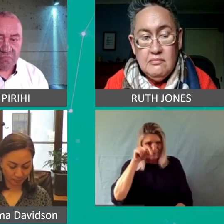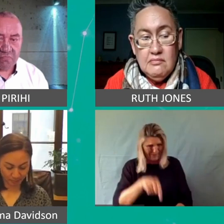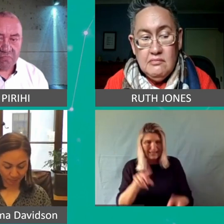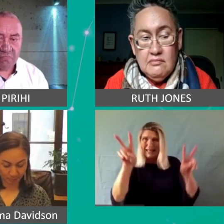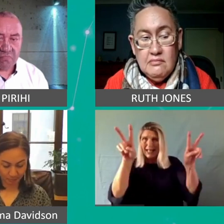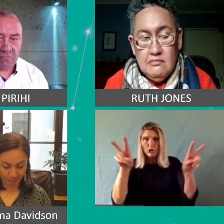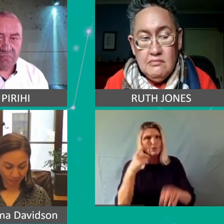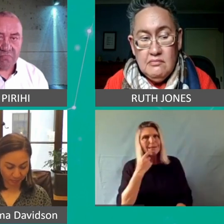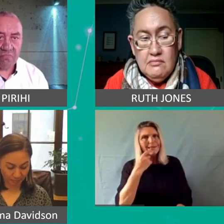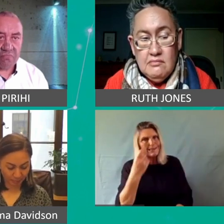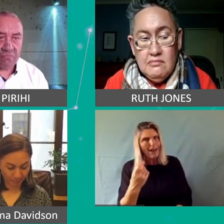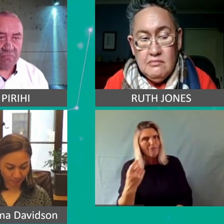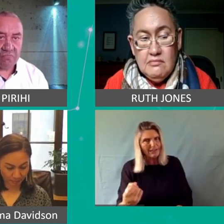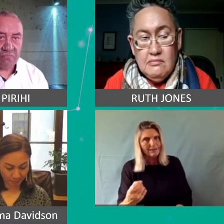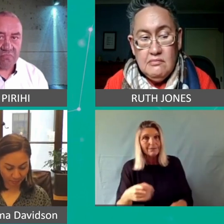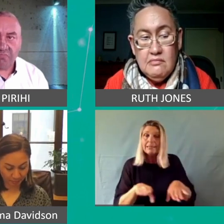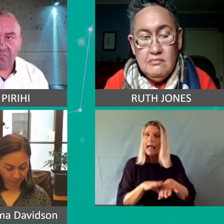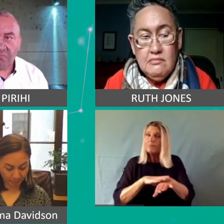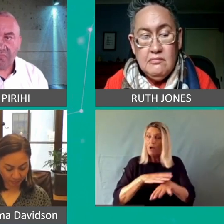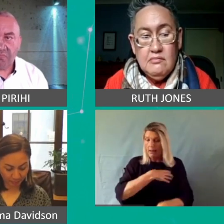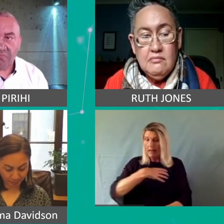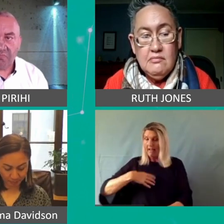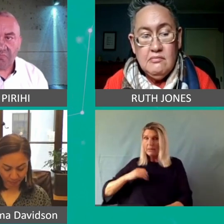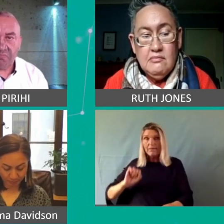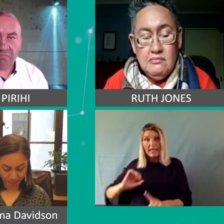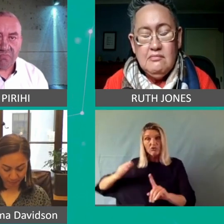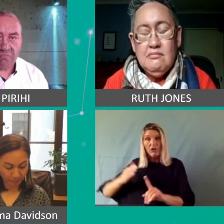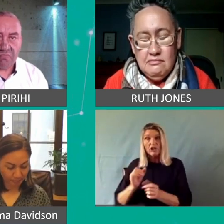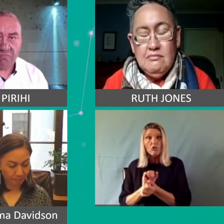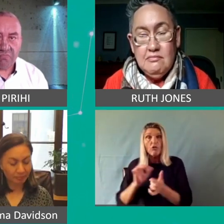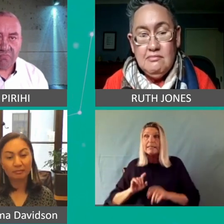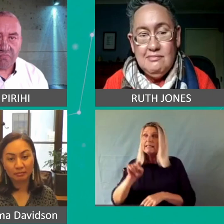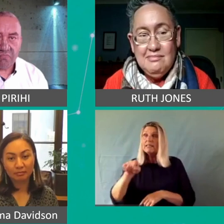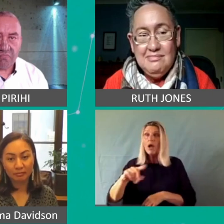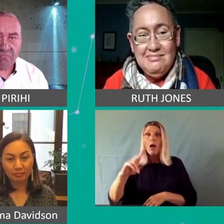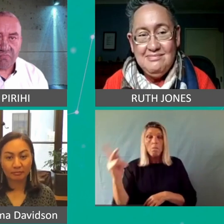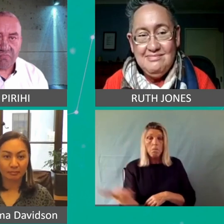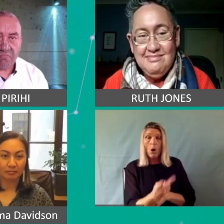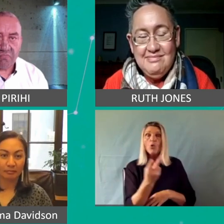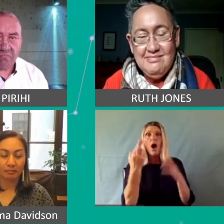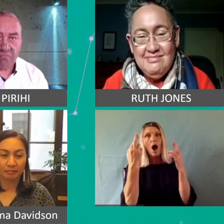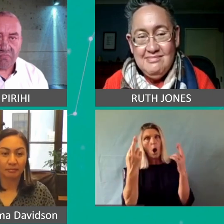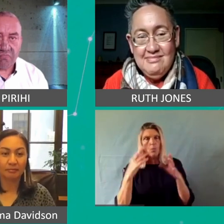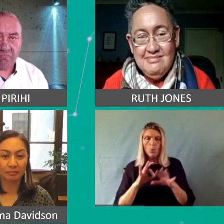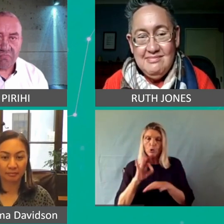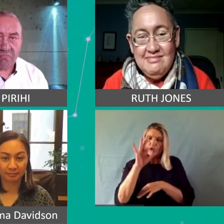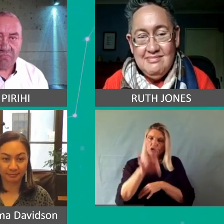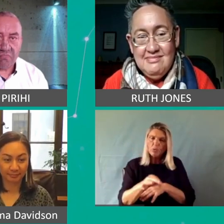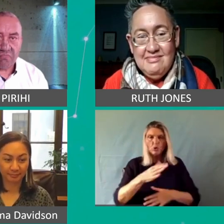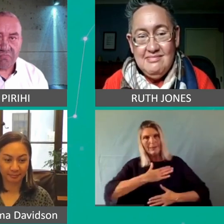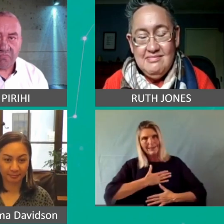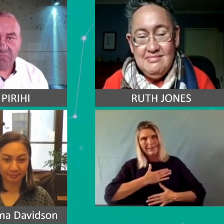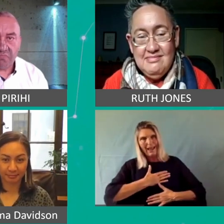coupled with the release of the government strategy next week. I hope that both contribute to a much safer